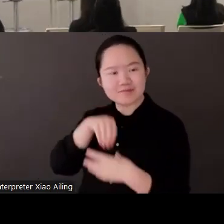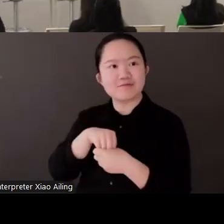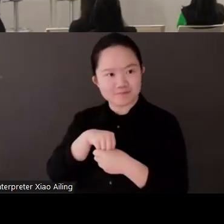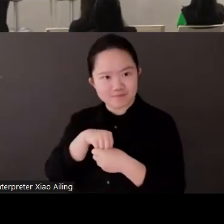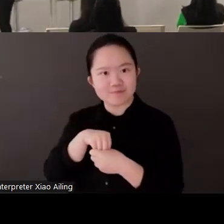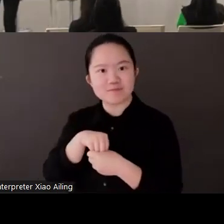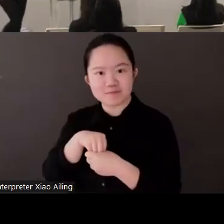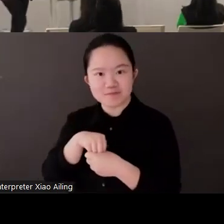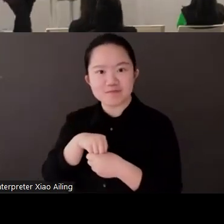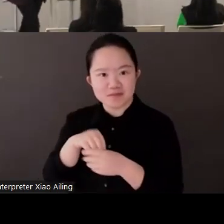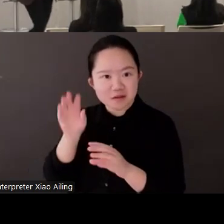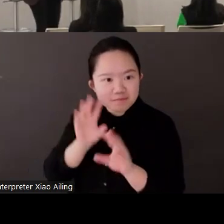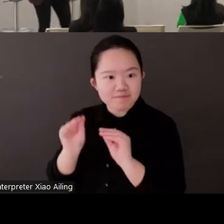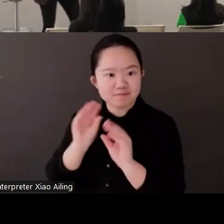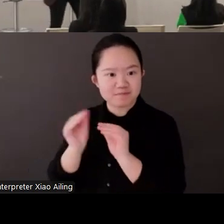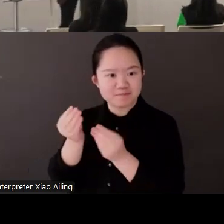with